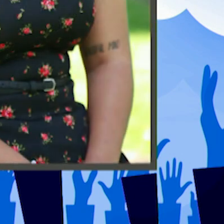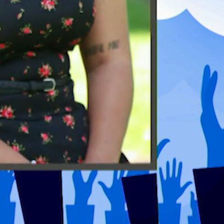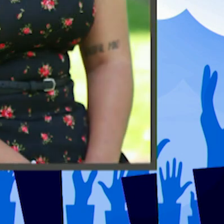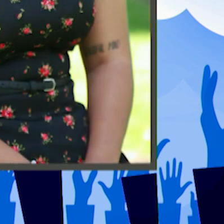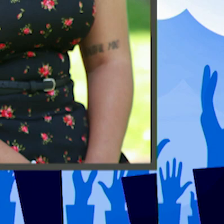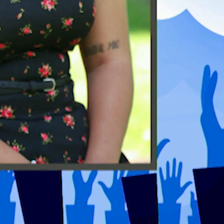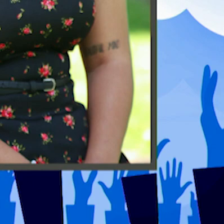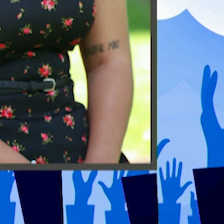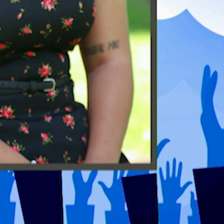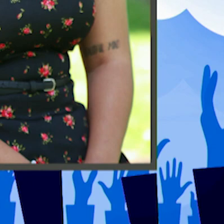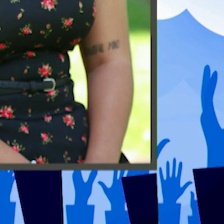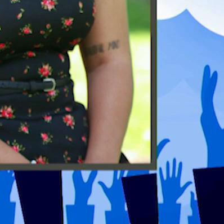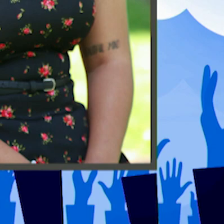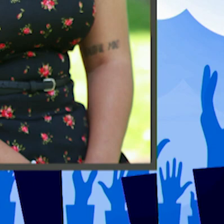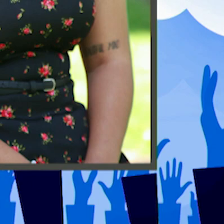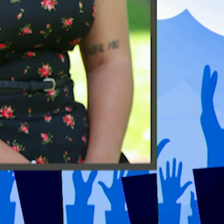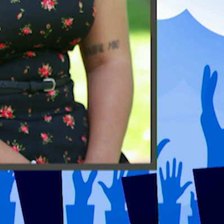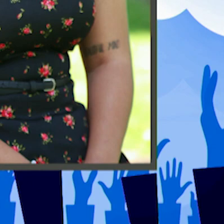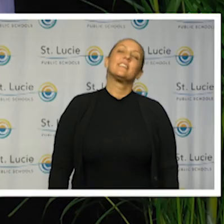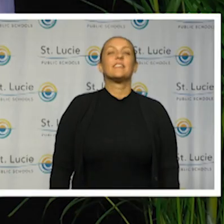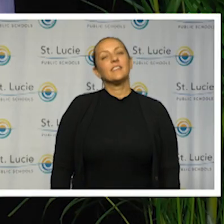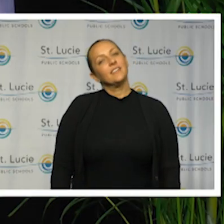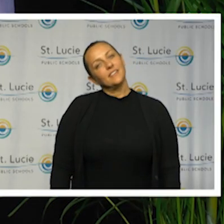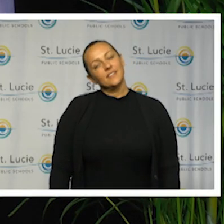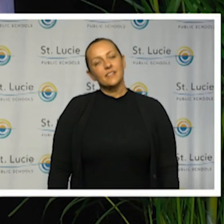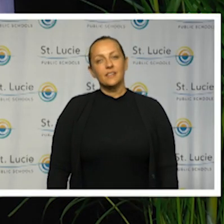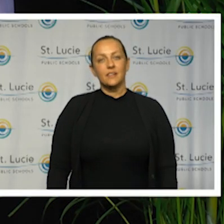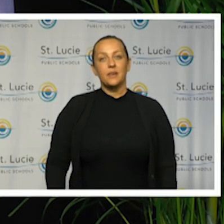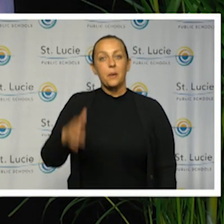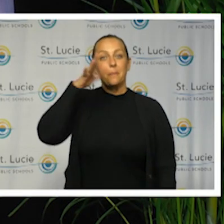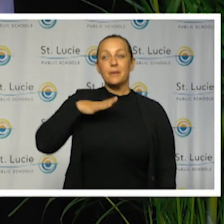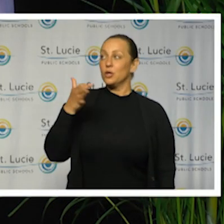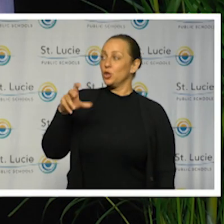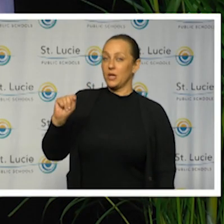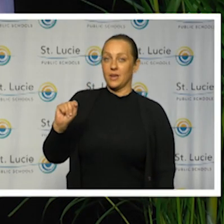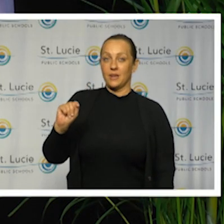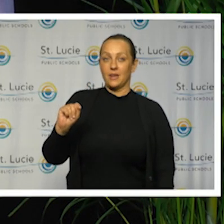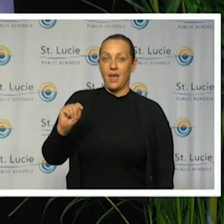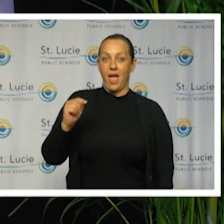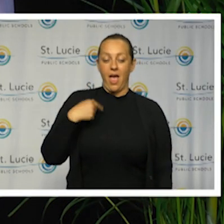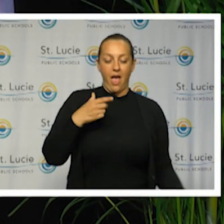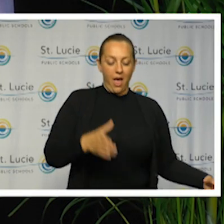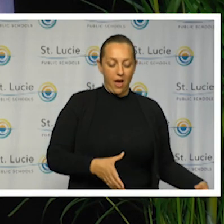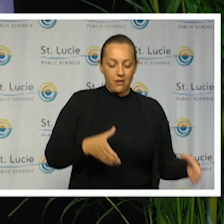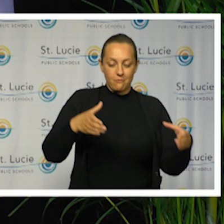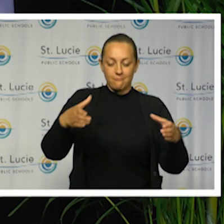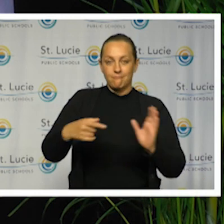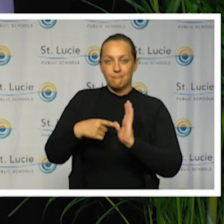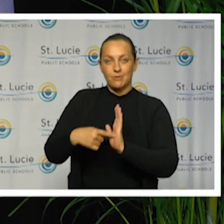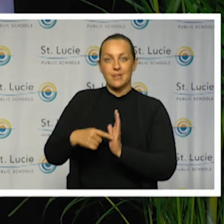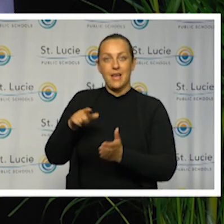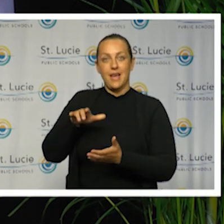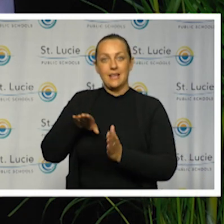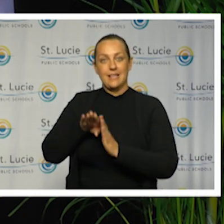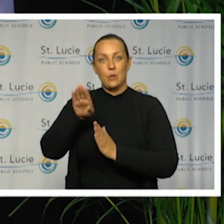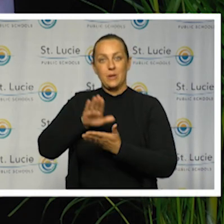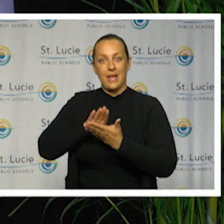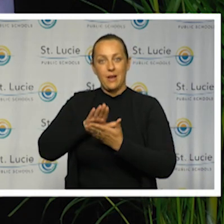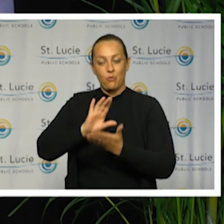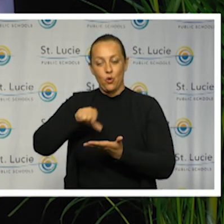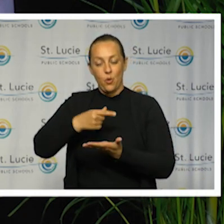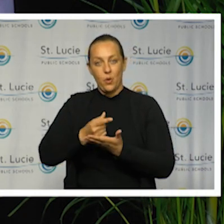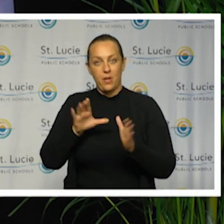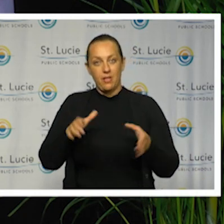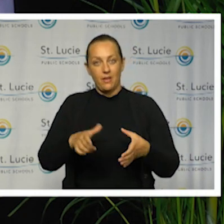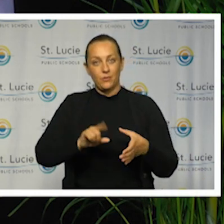Amaya Williams. Mr. Gent, I present the Acceleration Academy graduating class of